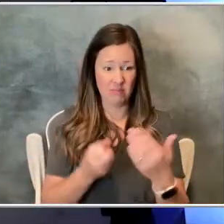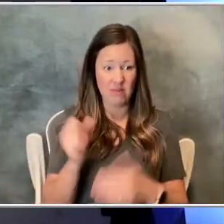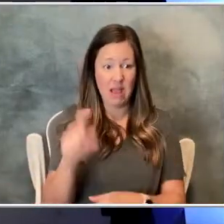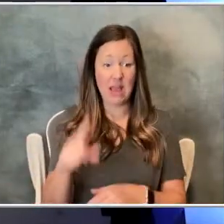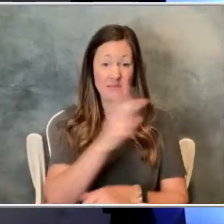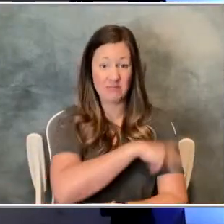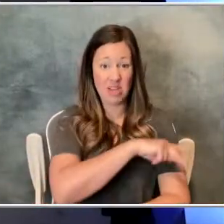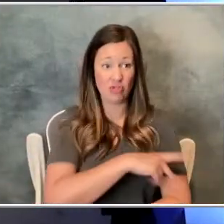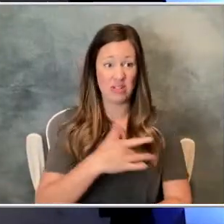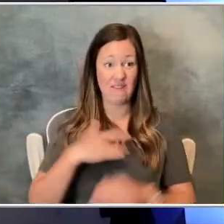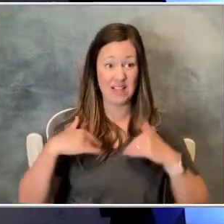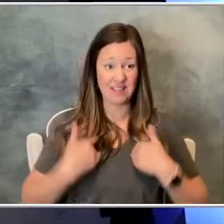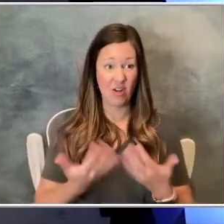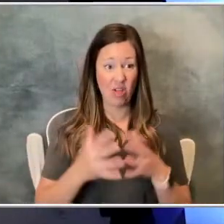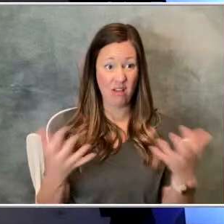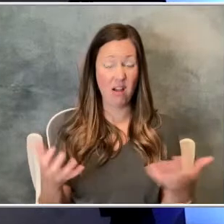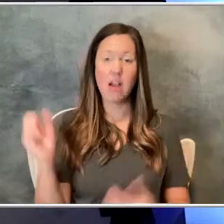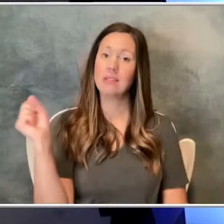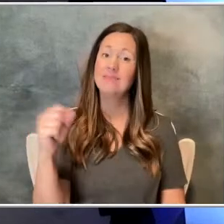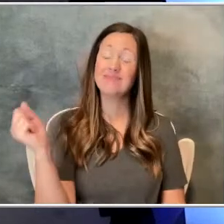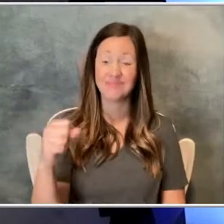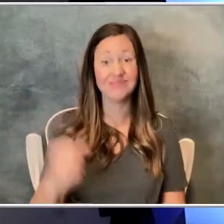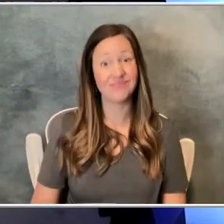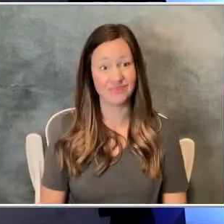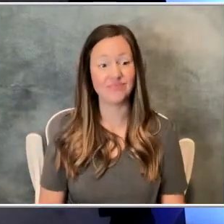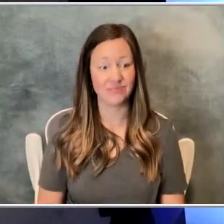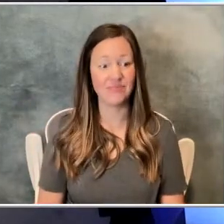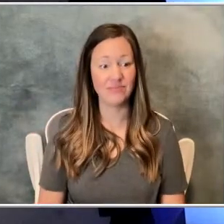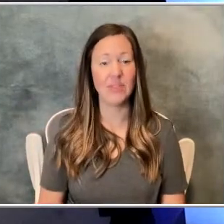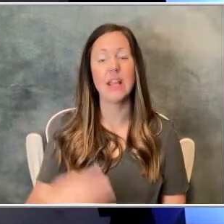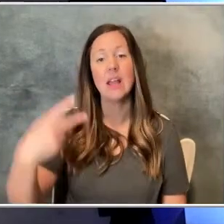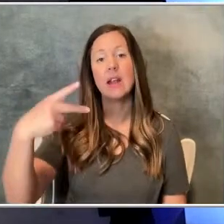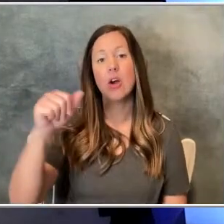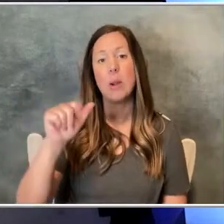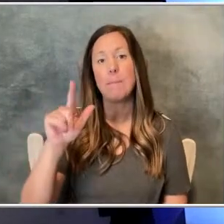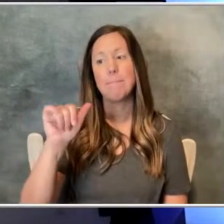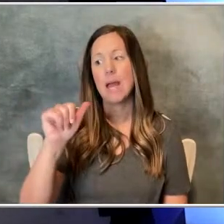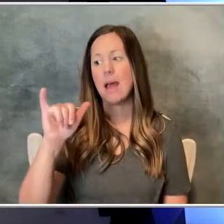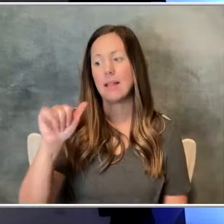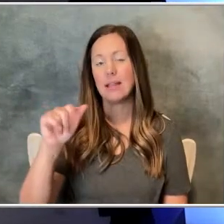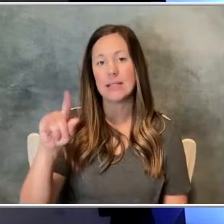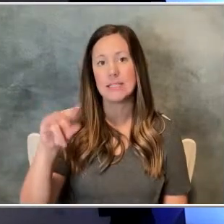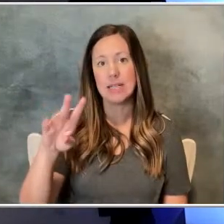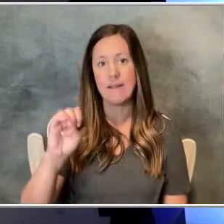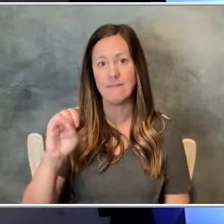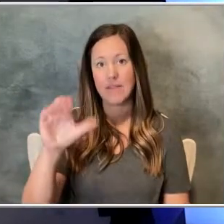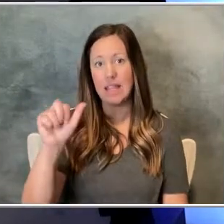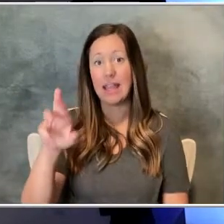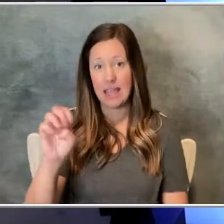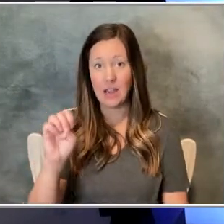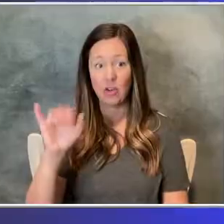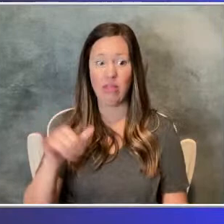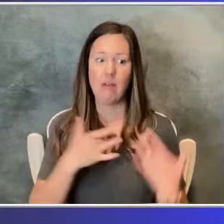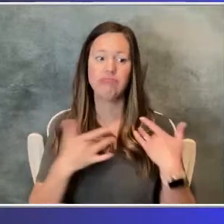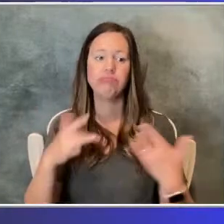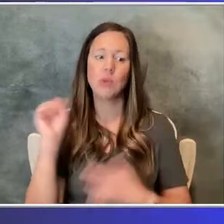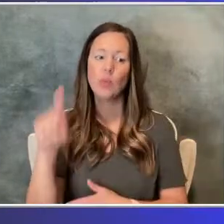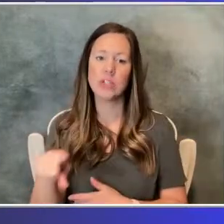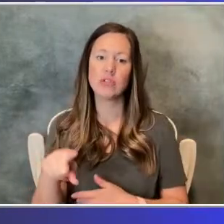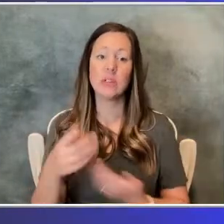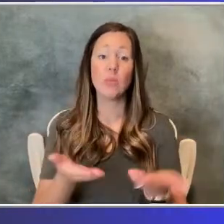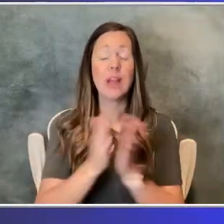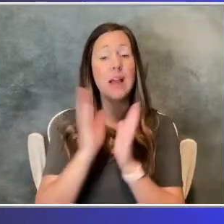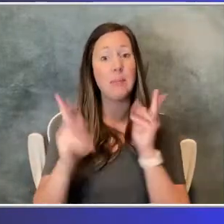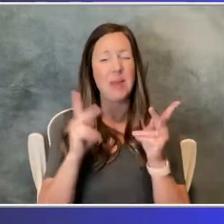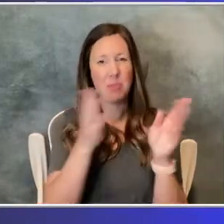time? Yes, absolutely. In our palliative care clinics, it is one of our standard questions that we ask people to rate their